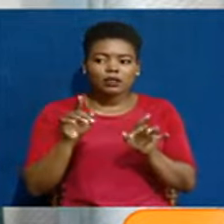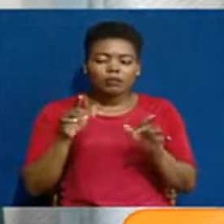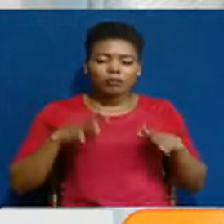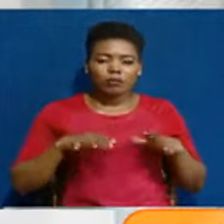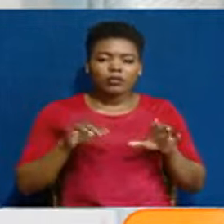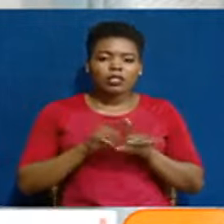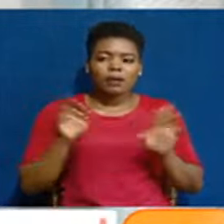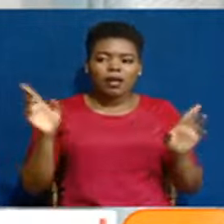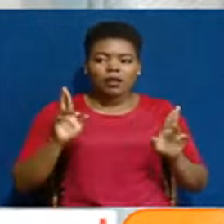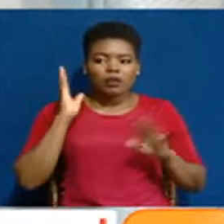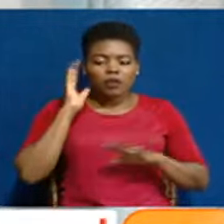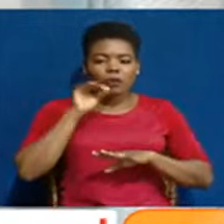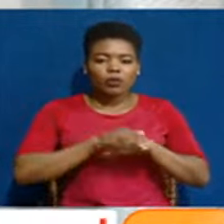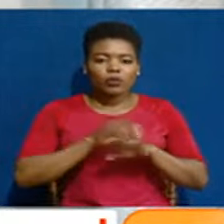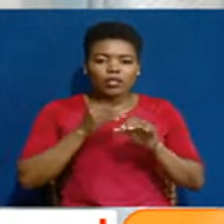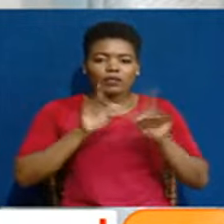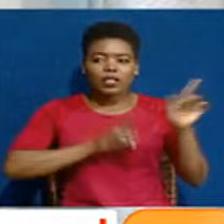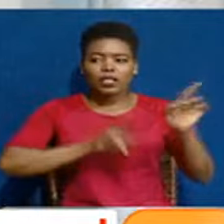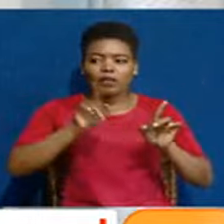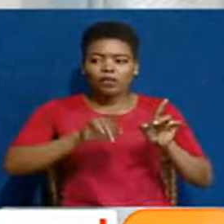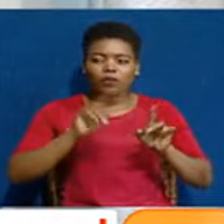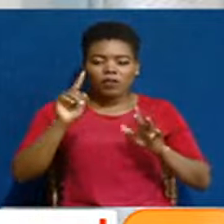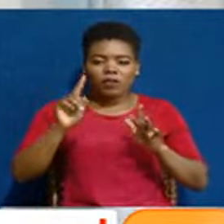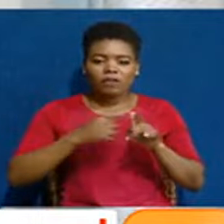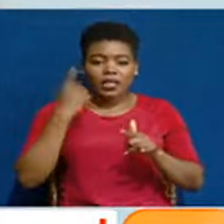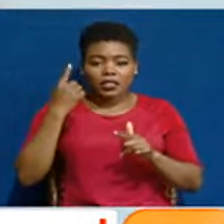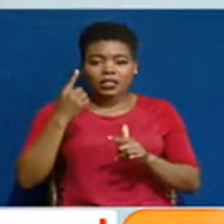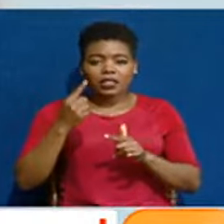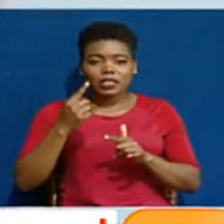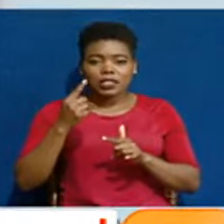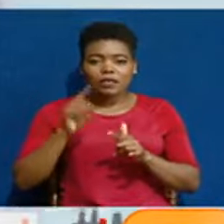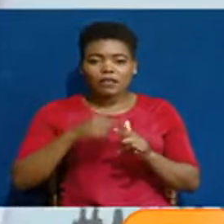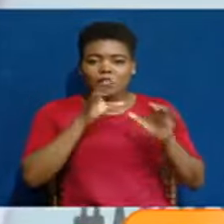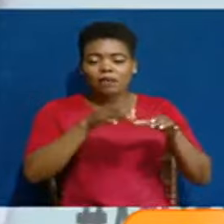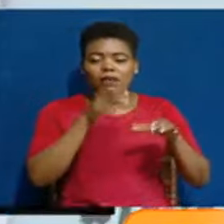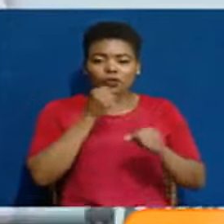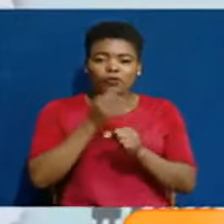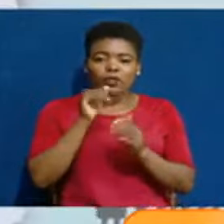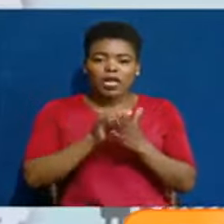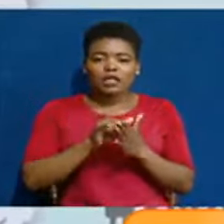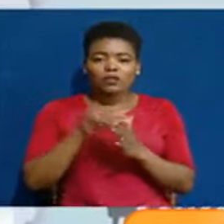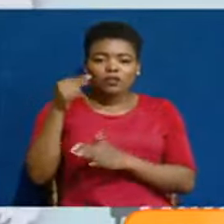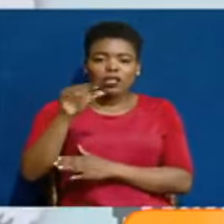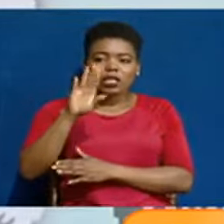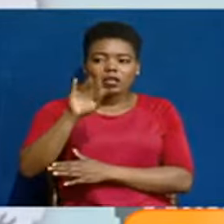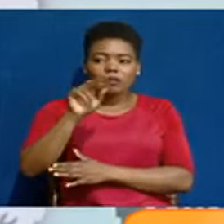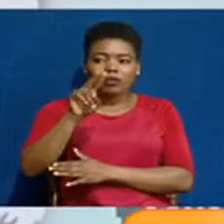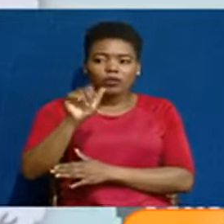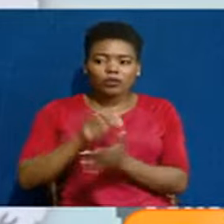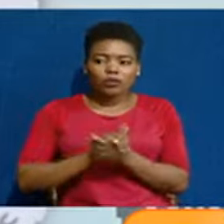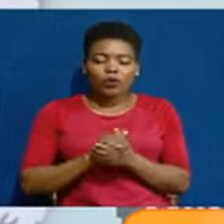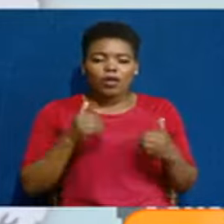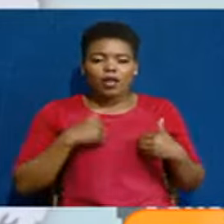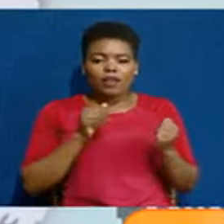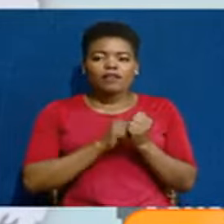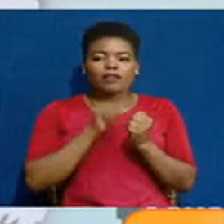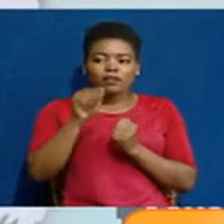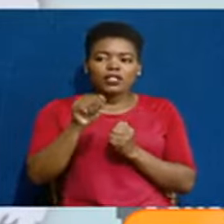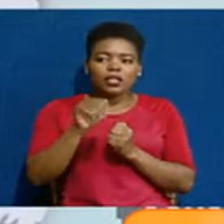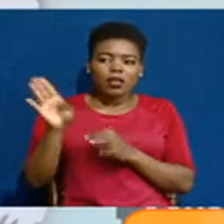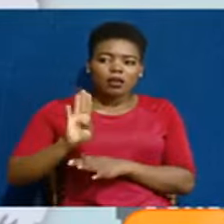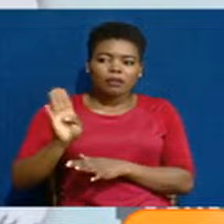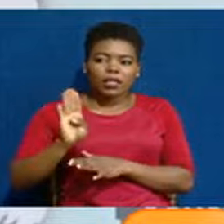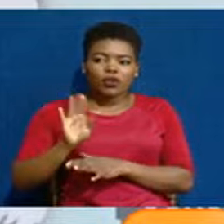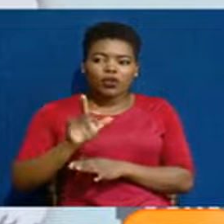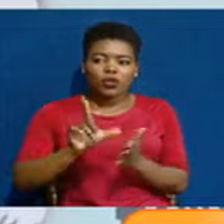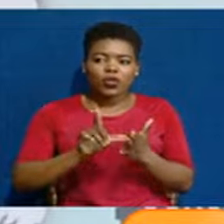And it would be good if Safaricom was the first one to do this around here also. Basia's sentiments come on the back of a 15 billion sustainability linked